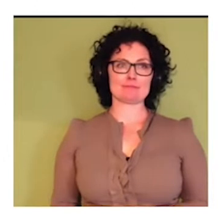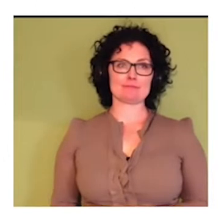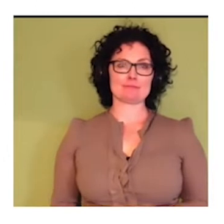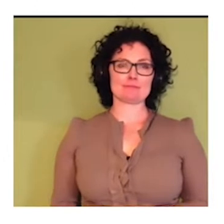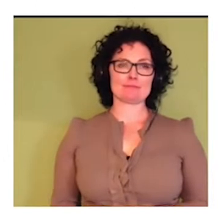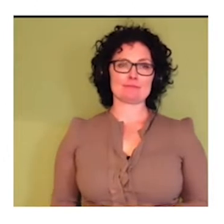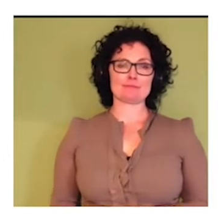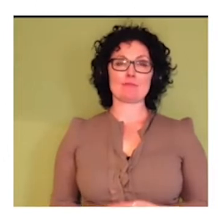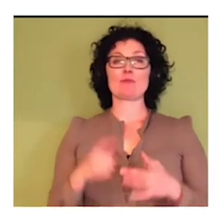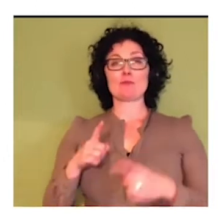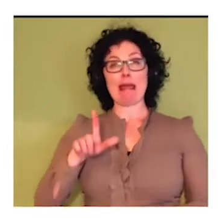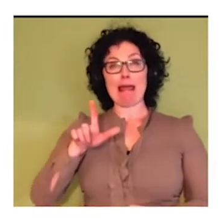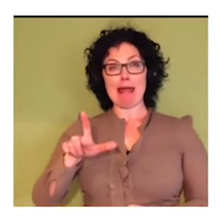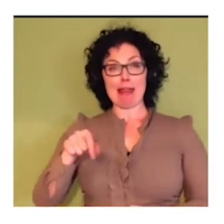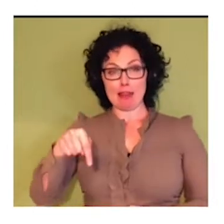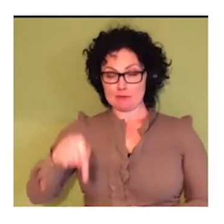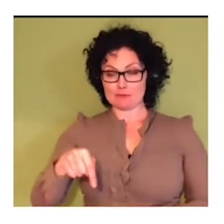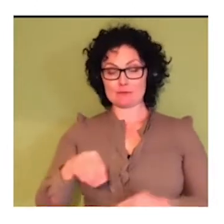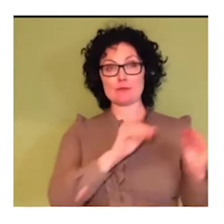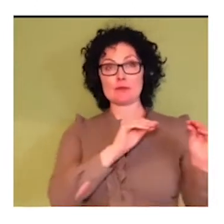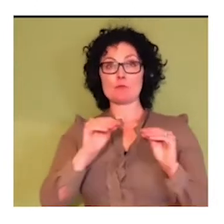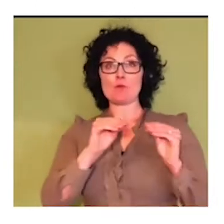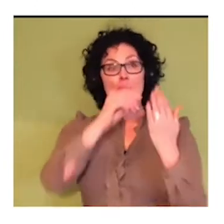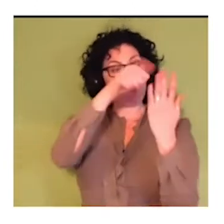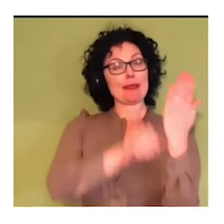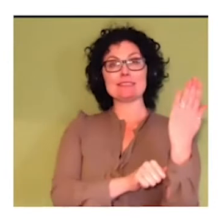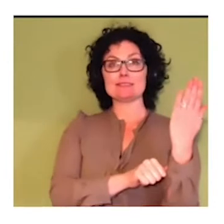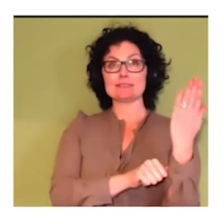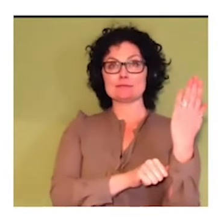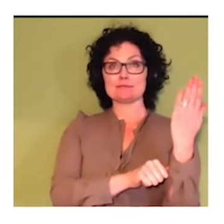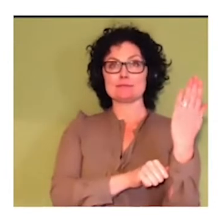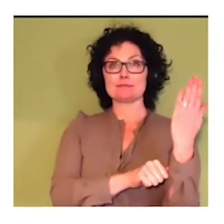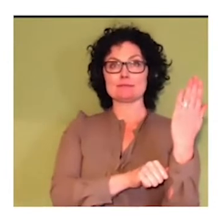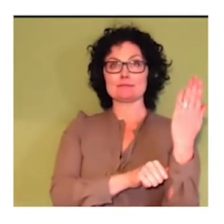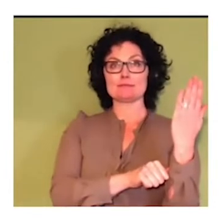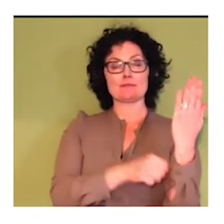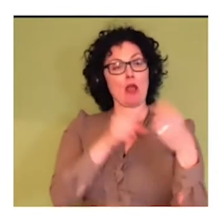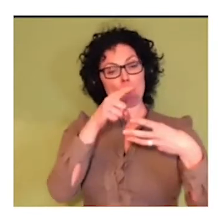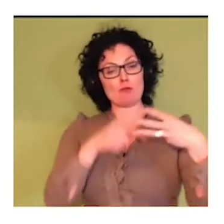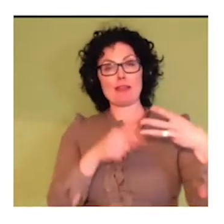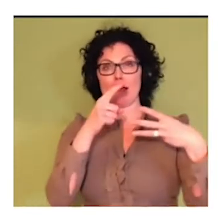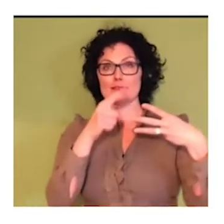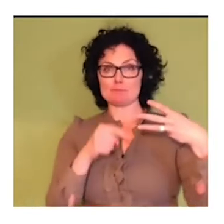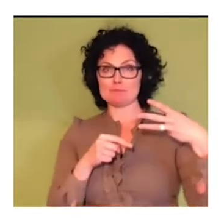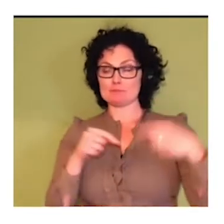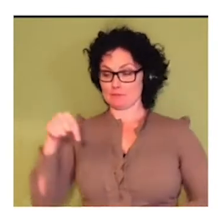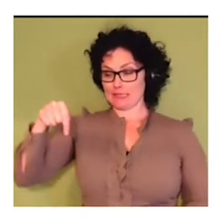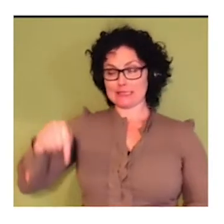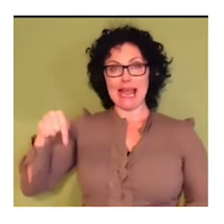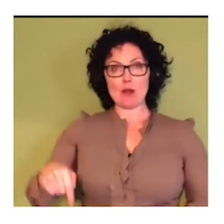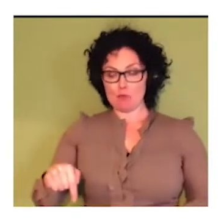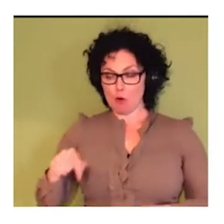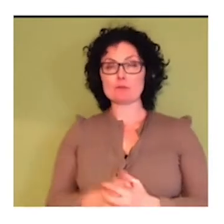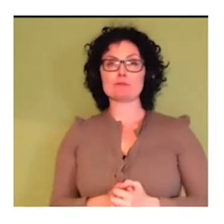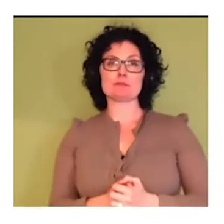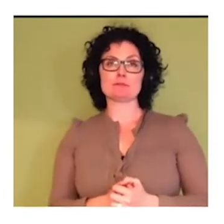The L key will move me to a list. List with 3 items bullet. Down arrow. Less than a third of those aboard Titanic survived